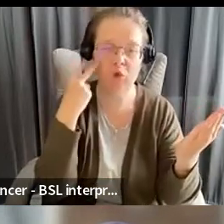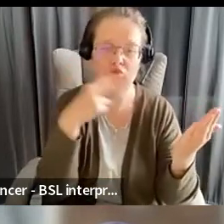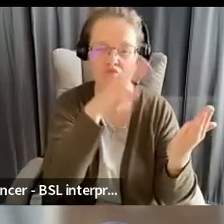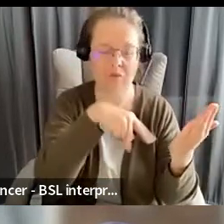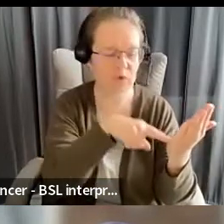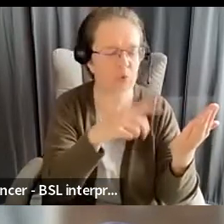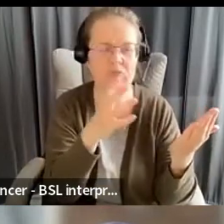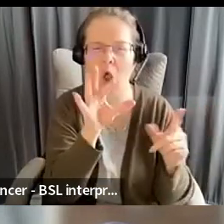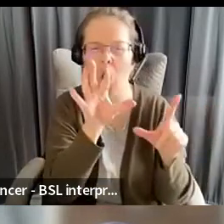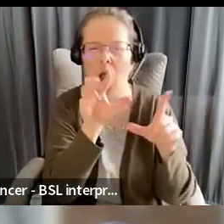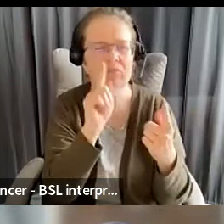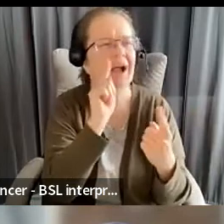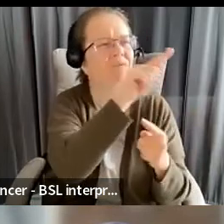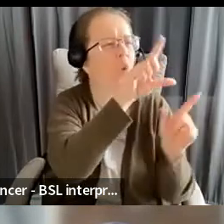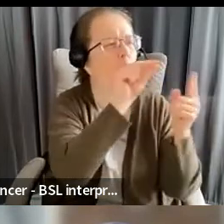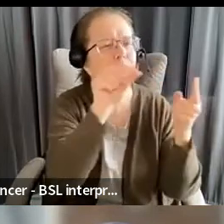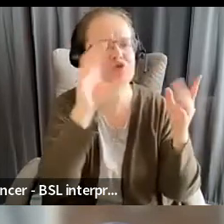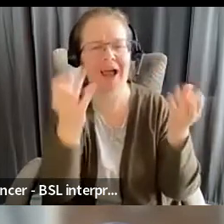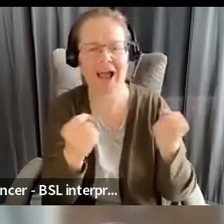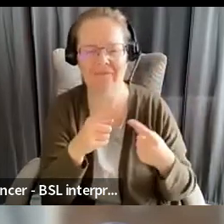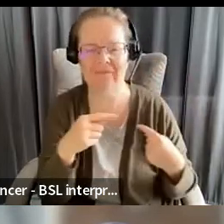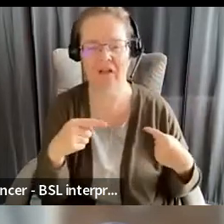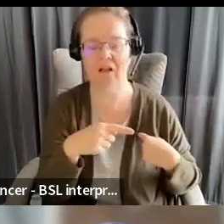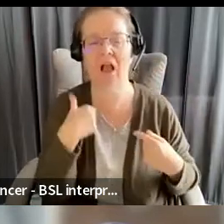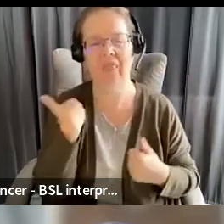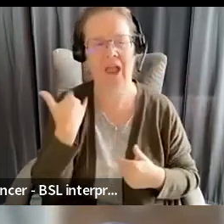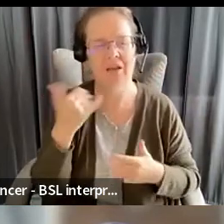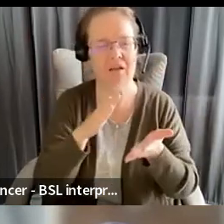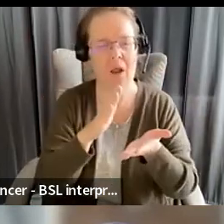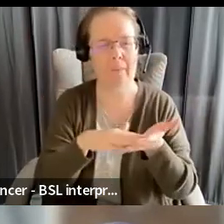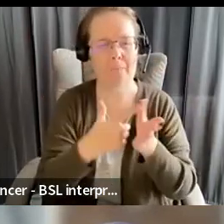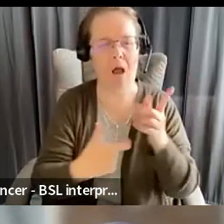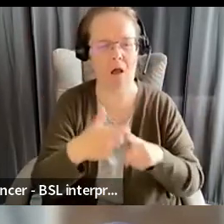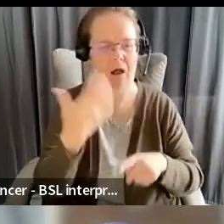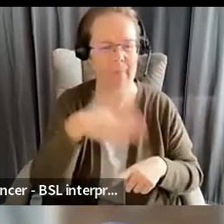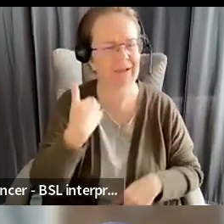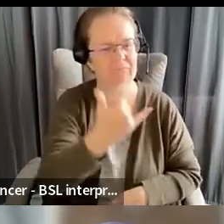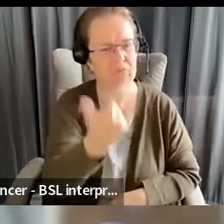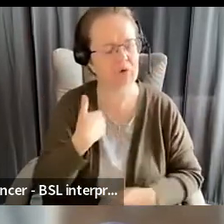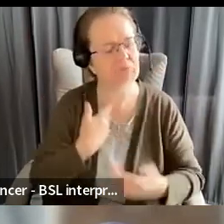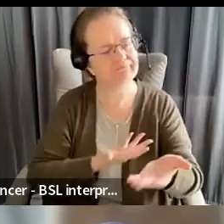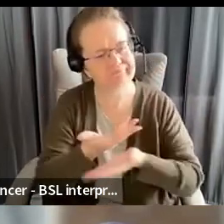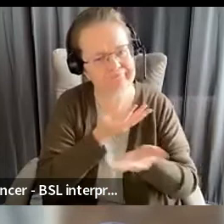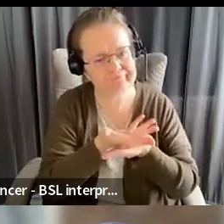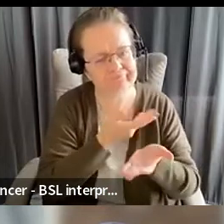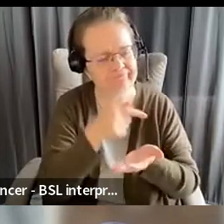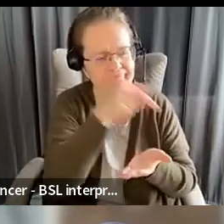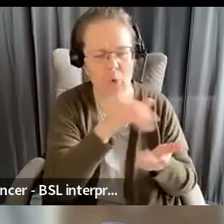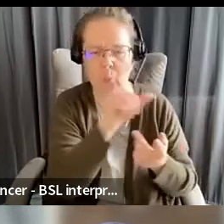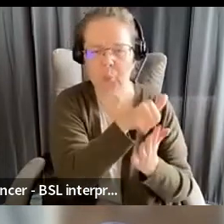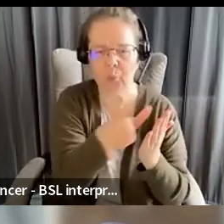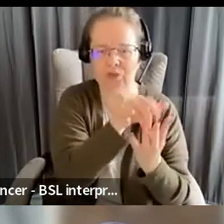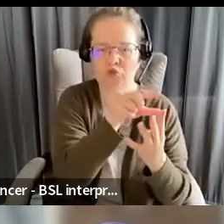various options available. And I had a call with Mark to discuss those. And then